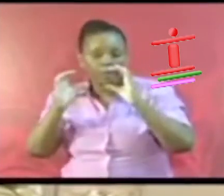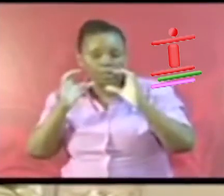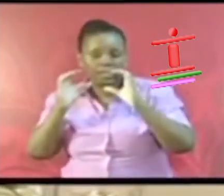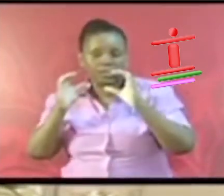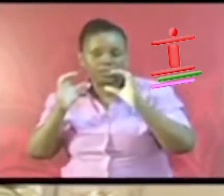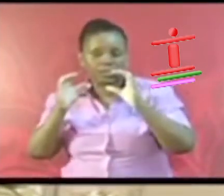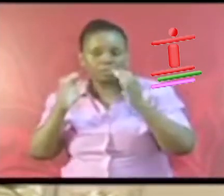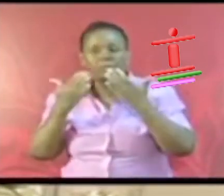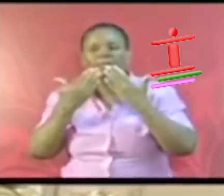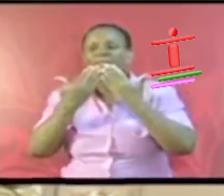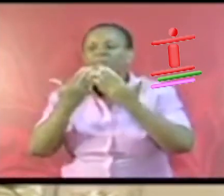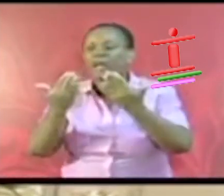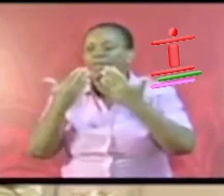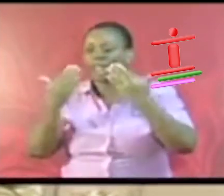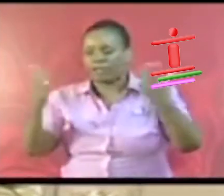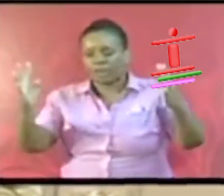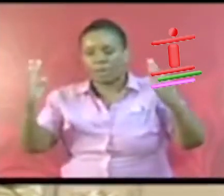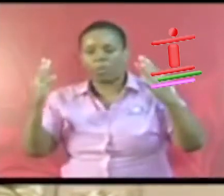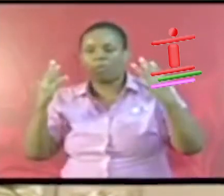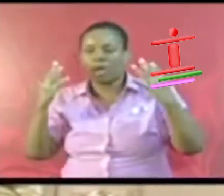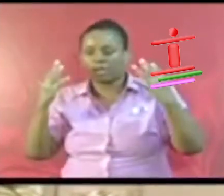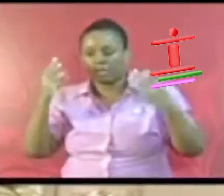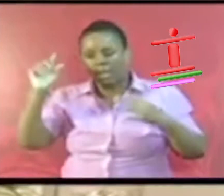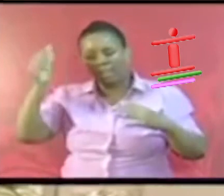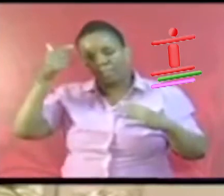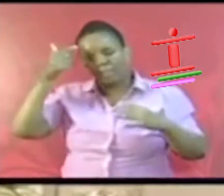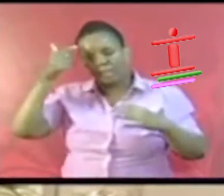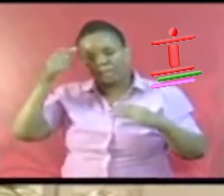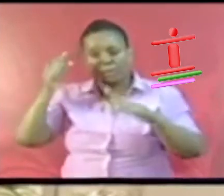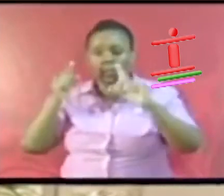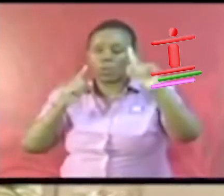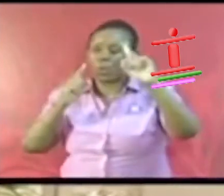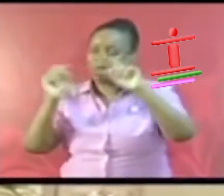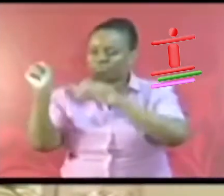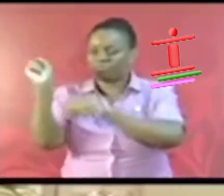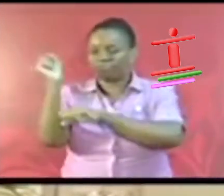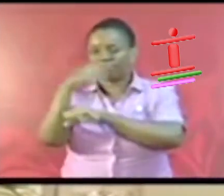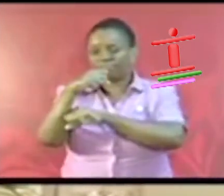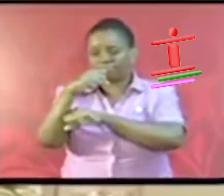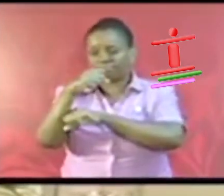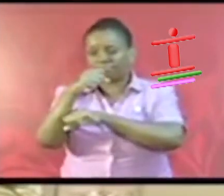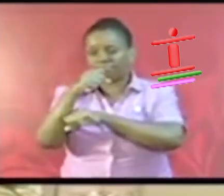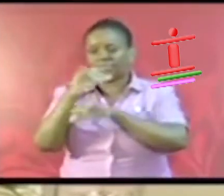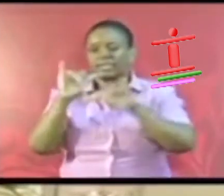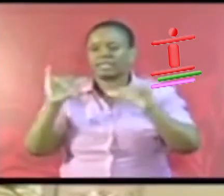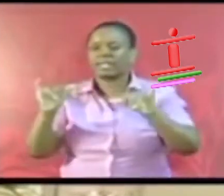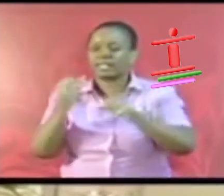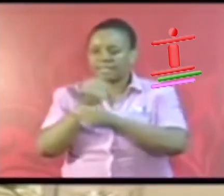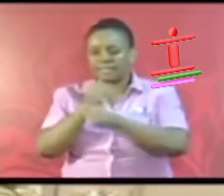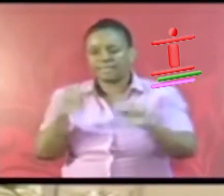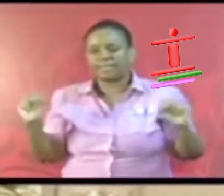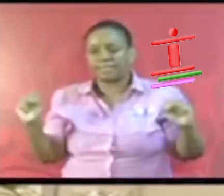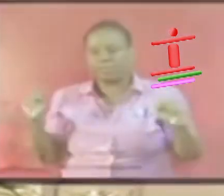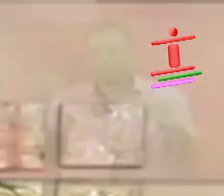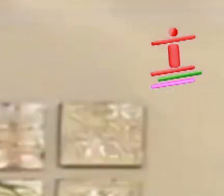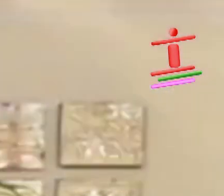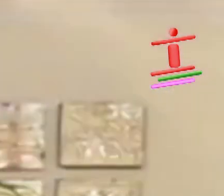curve flat and beat COVID-19. Stay safe, save lives. May God bless Trinidad and